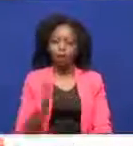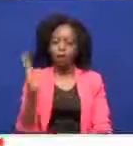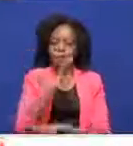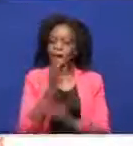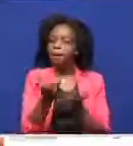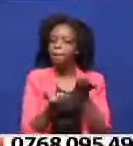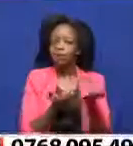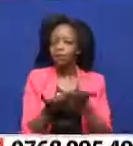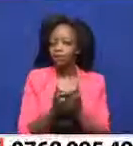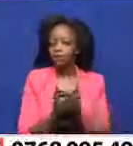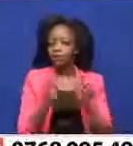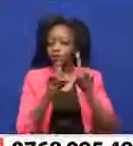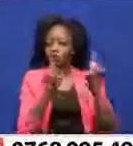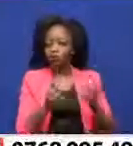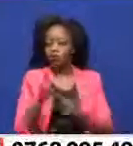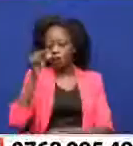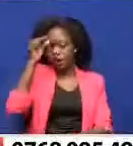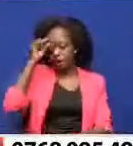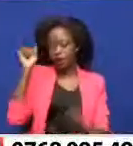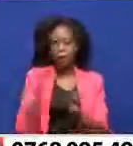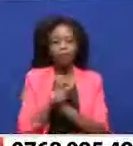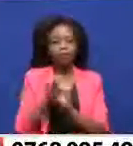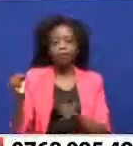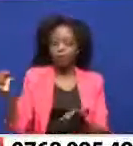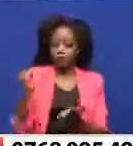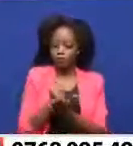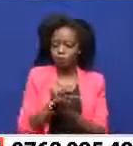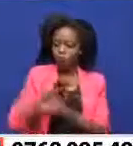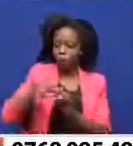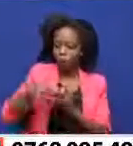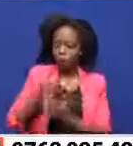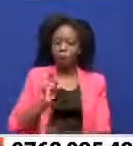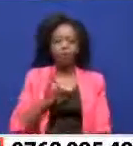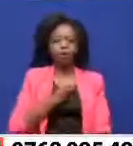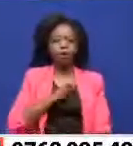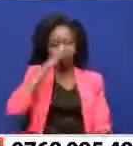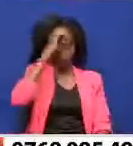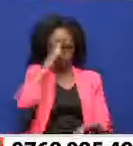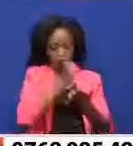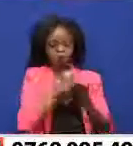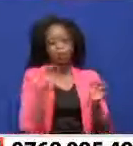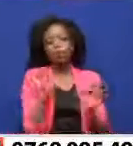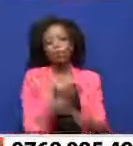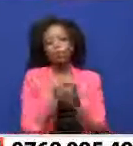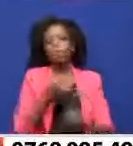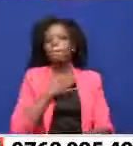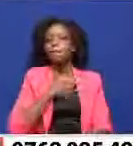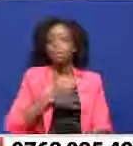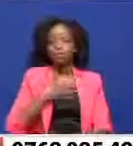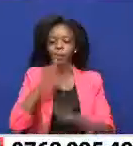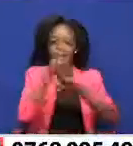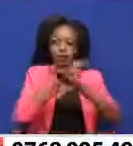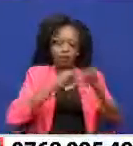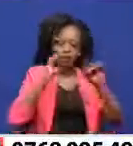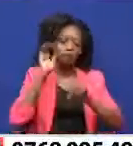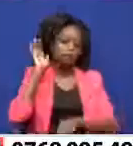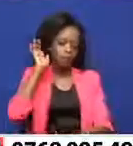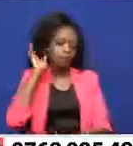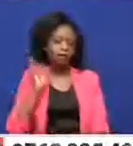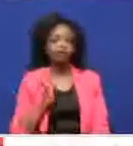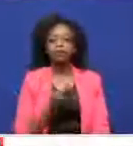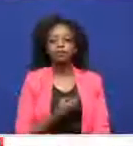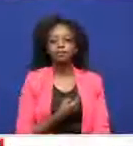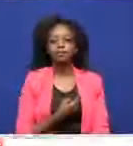businesses? The government cannot employ us all in the office. So, kindly, Mr. President, tusikize. Earlier this week,